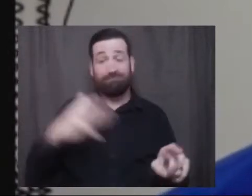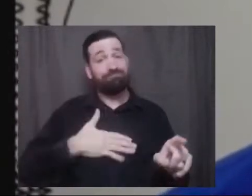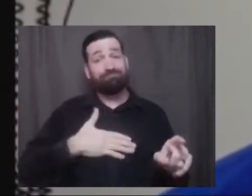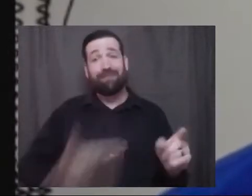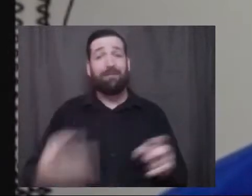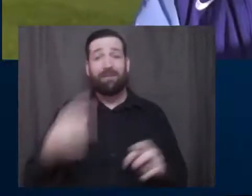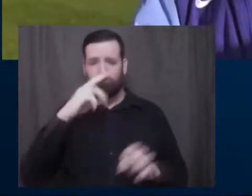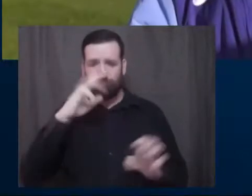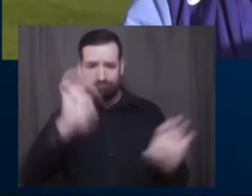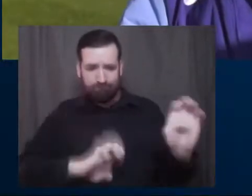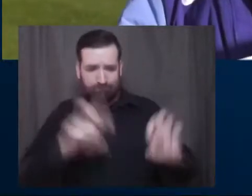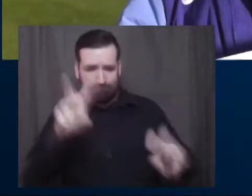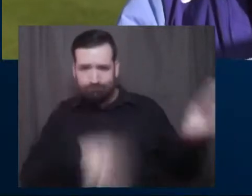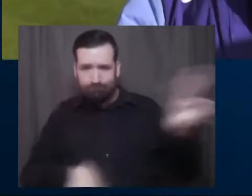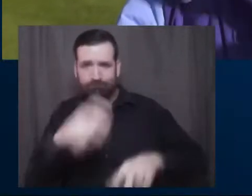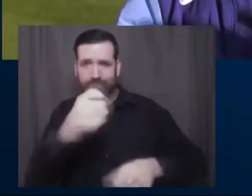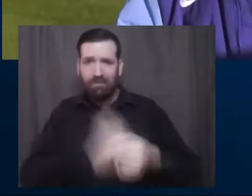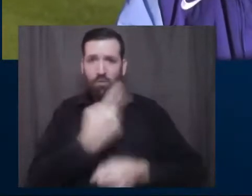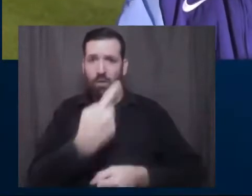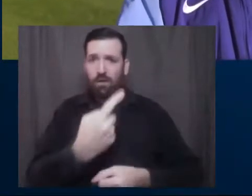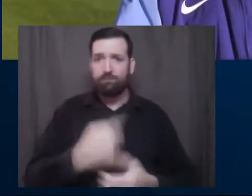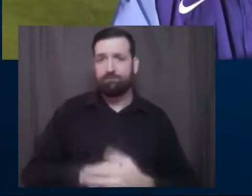everybody.